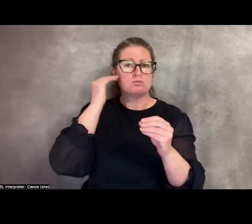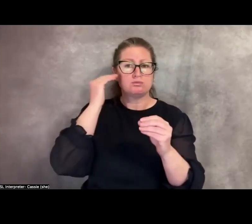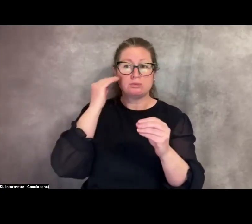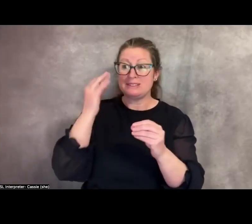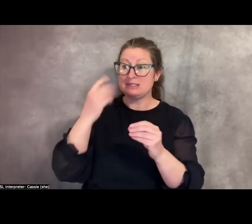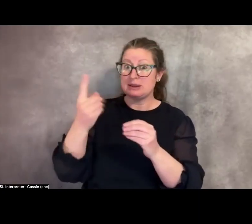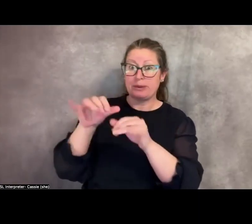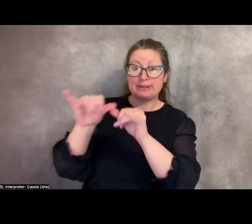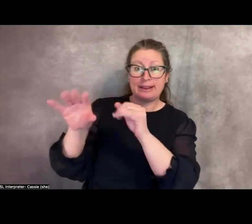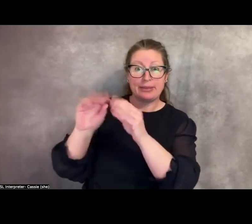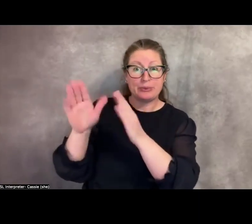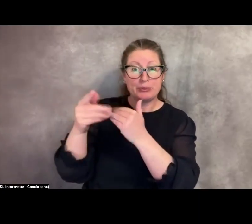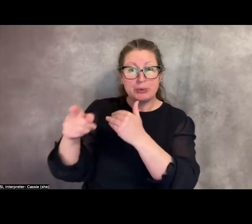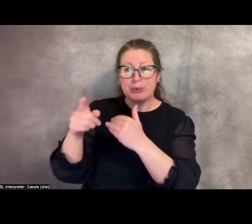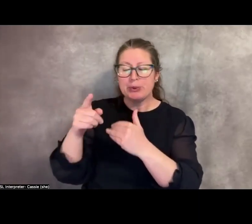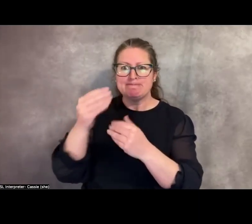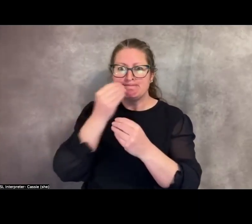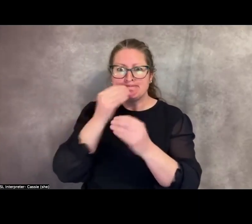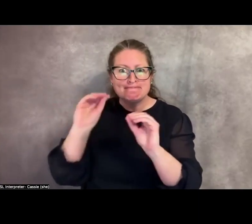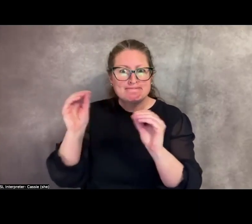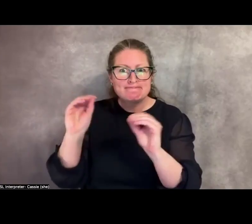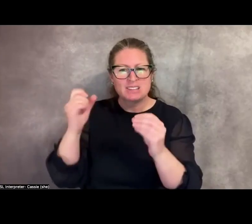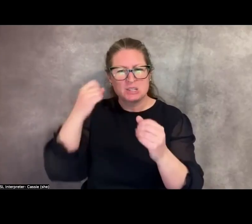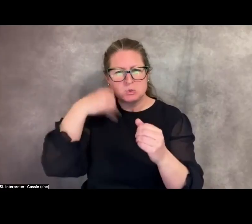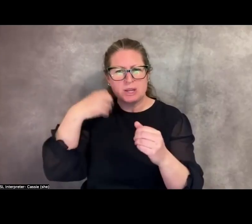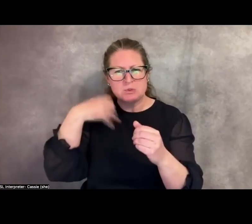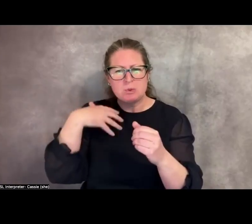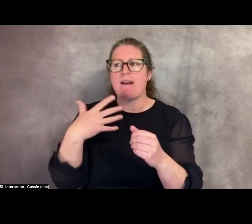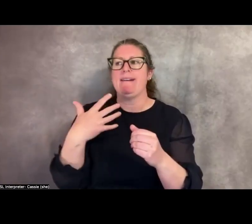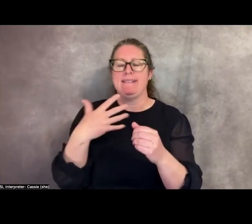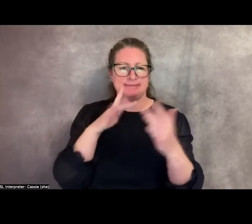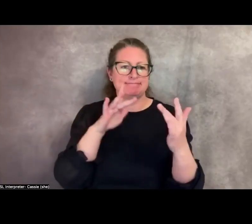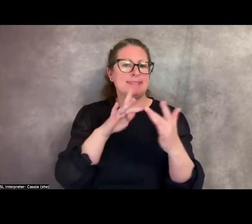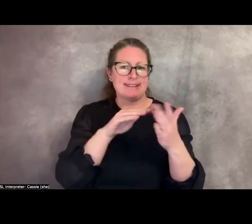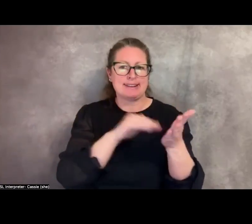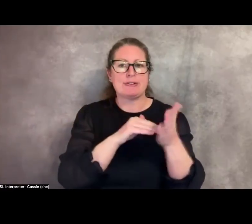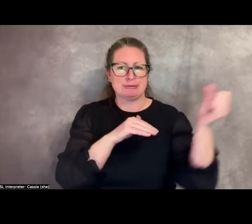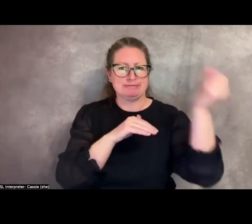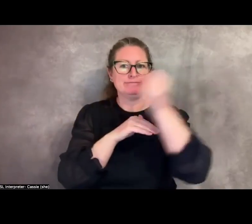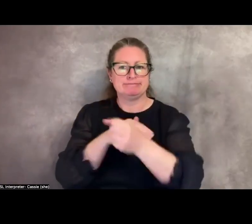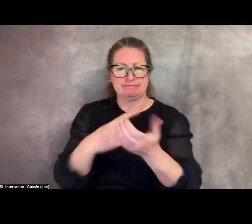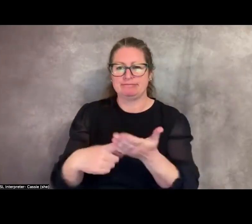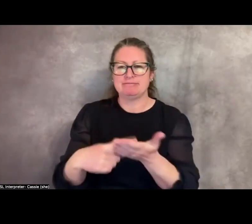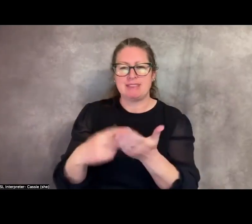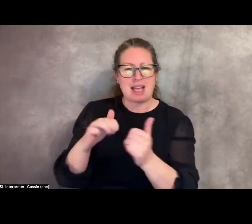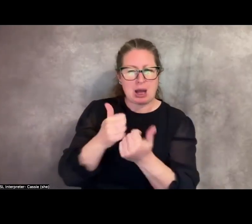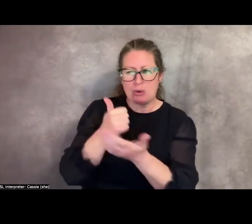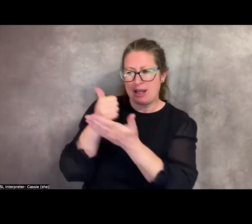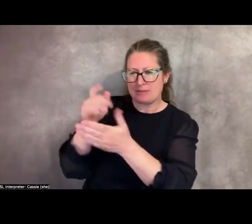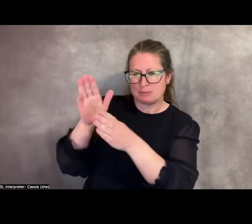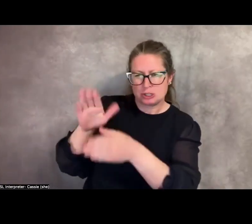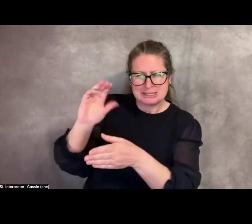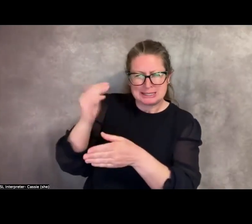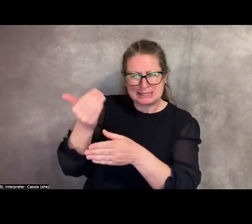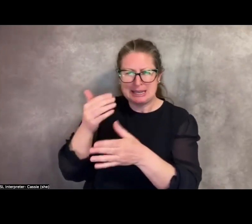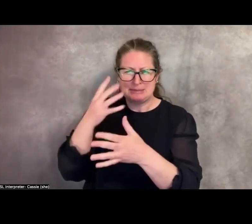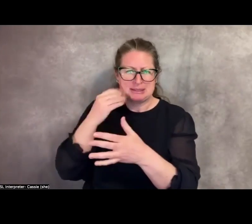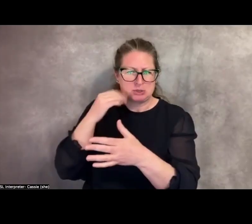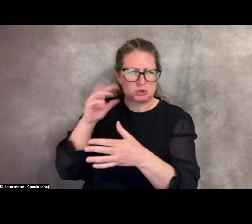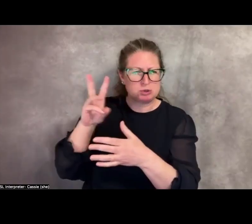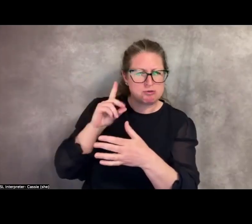not eating, we're noticing them sweating, hey, let's get the doctor on board and let's talk about this and how are we going to help this person who looks like they're going through withdrawal.